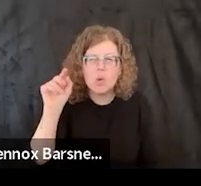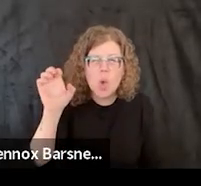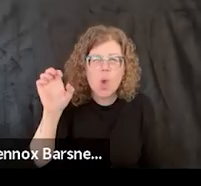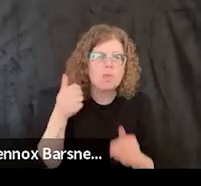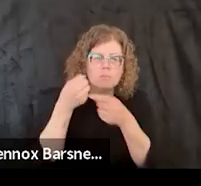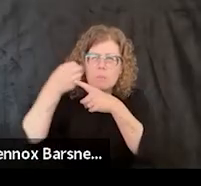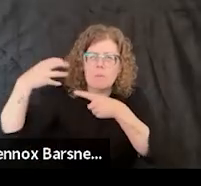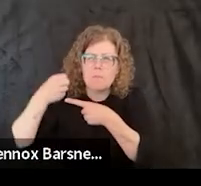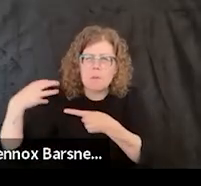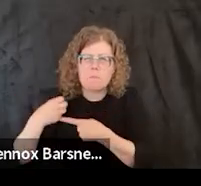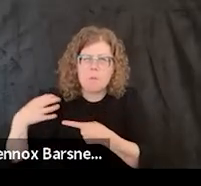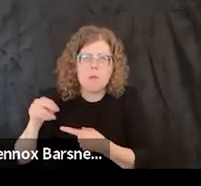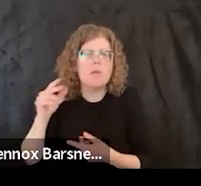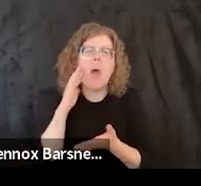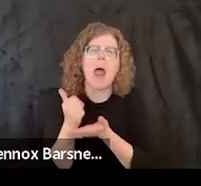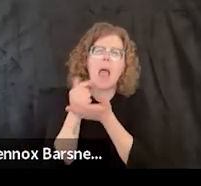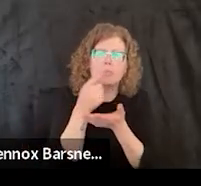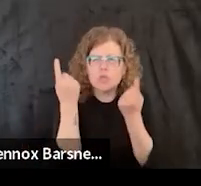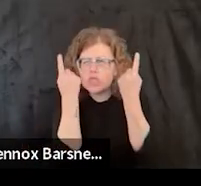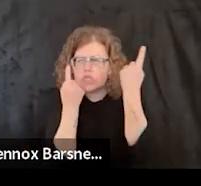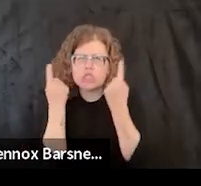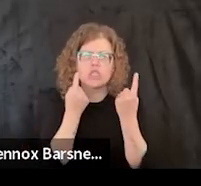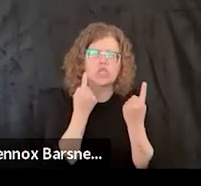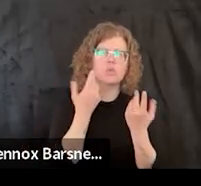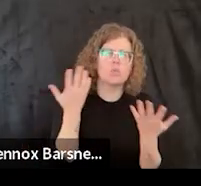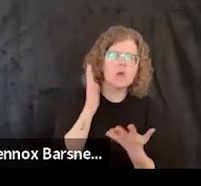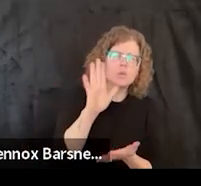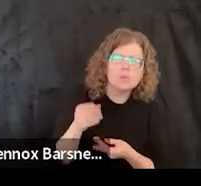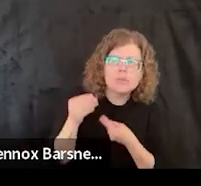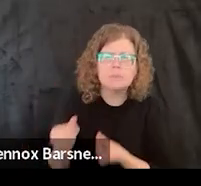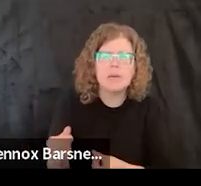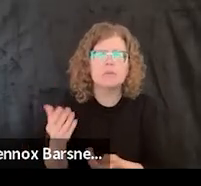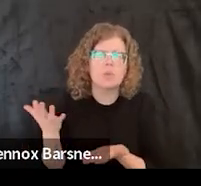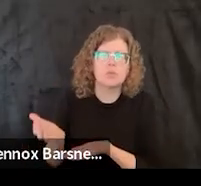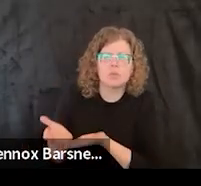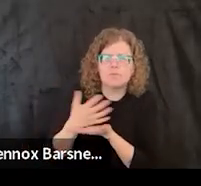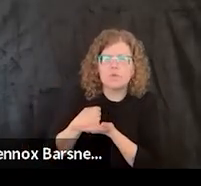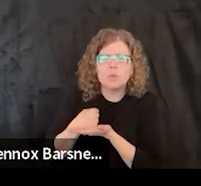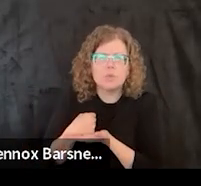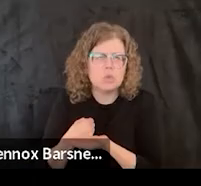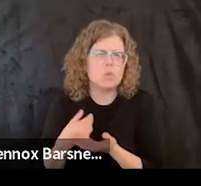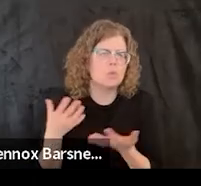each expense or revenue item, including a description of what it is or what it includes, and any